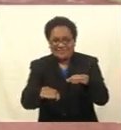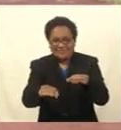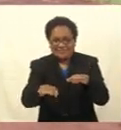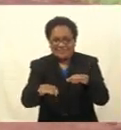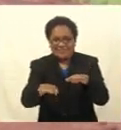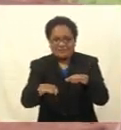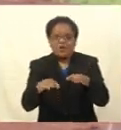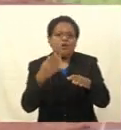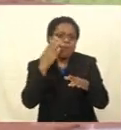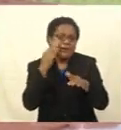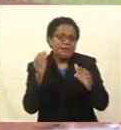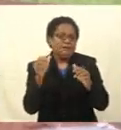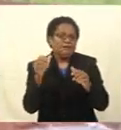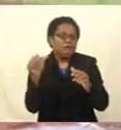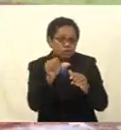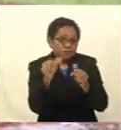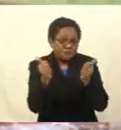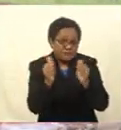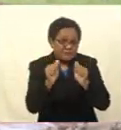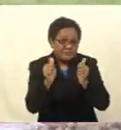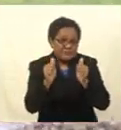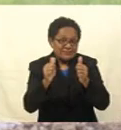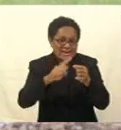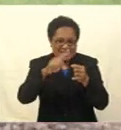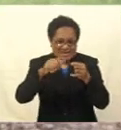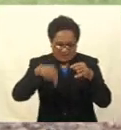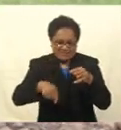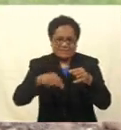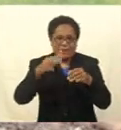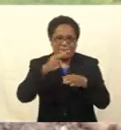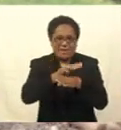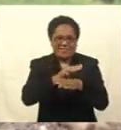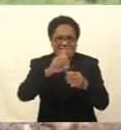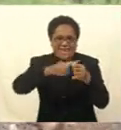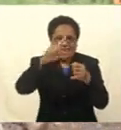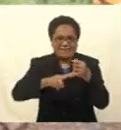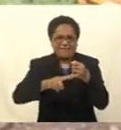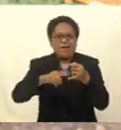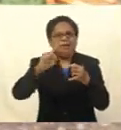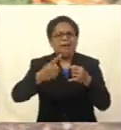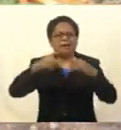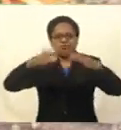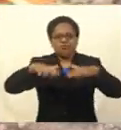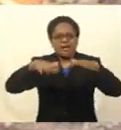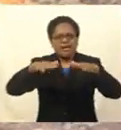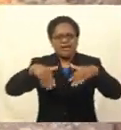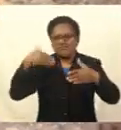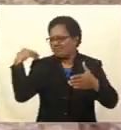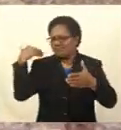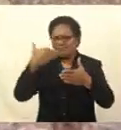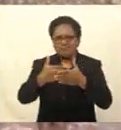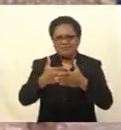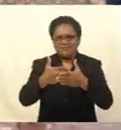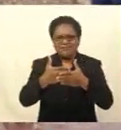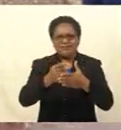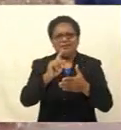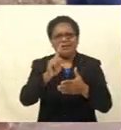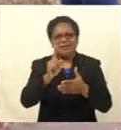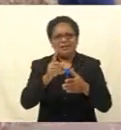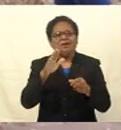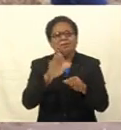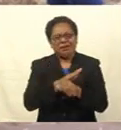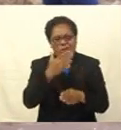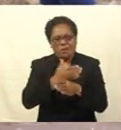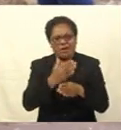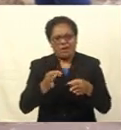scheduled to be completed at the end of this month. However, the rain from the past couple of days has delayed the